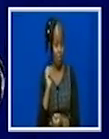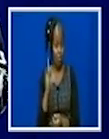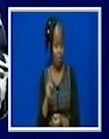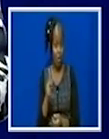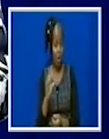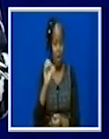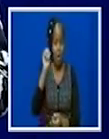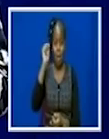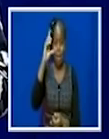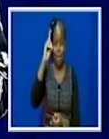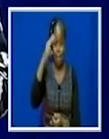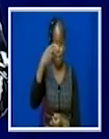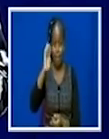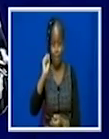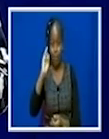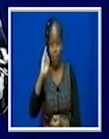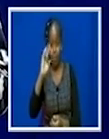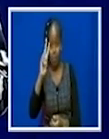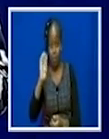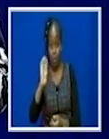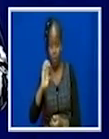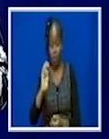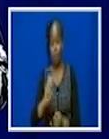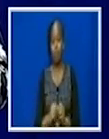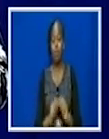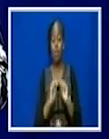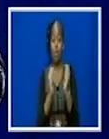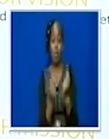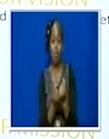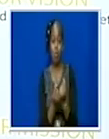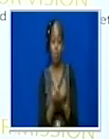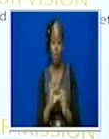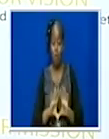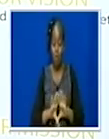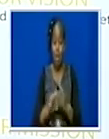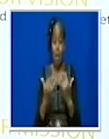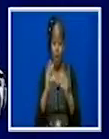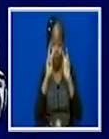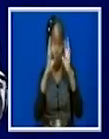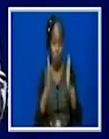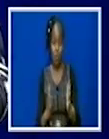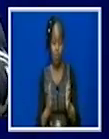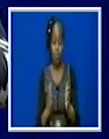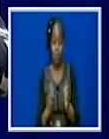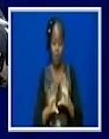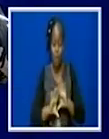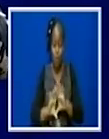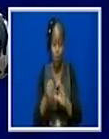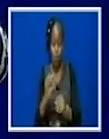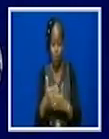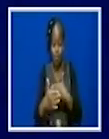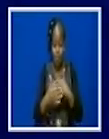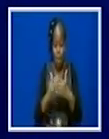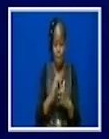force is the force of attraction between particles of different kinds. Of different kinds. Now, viewers, adhesive force is the force of attraction